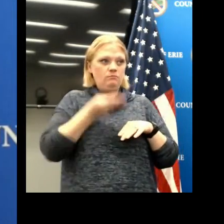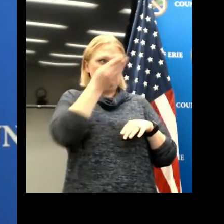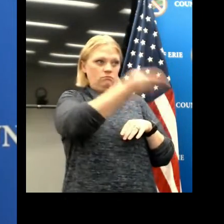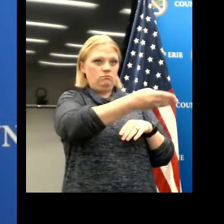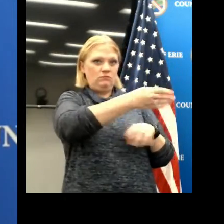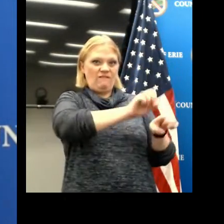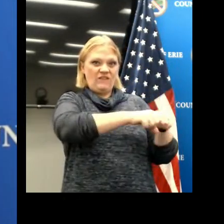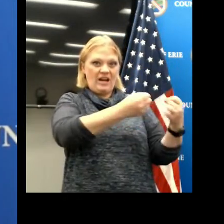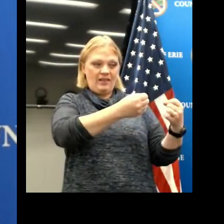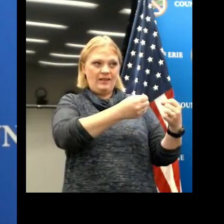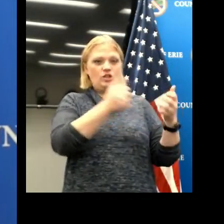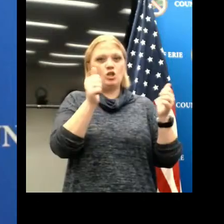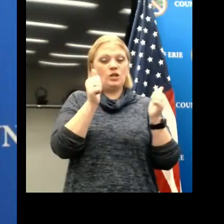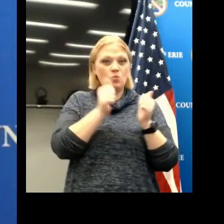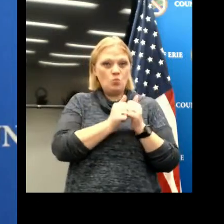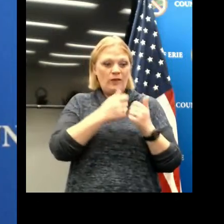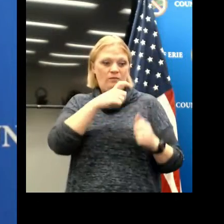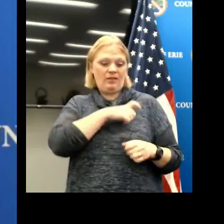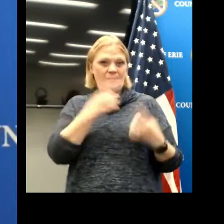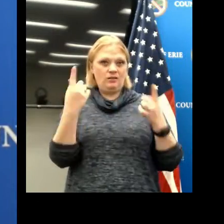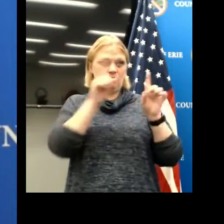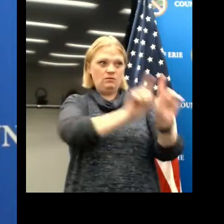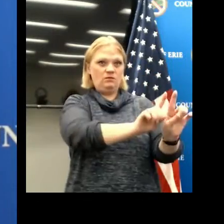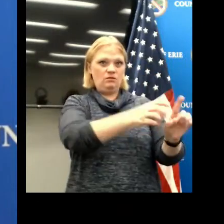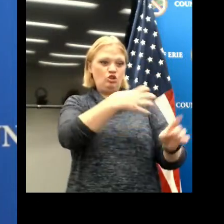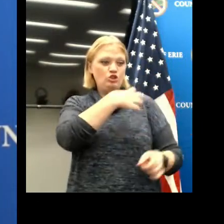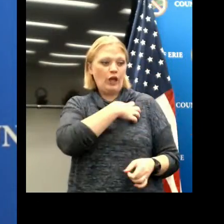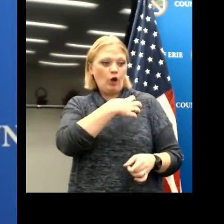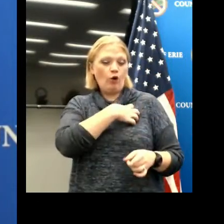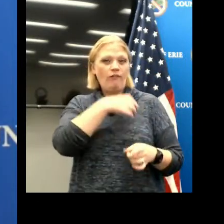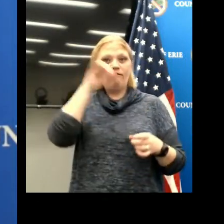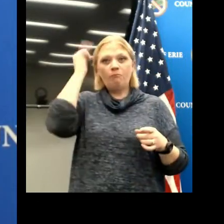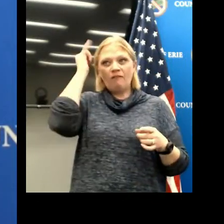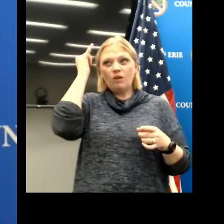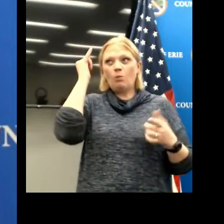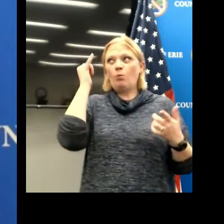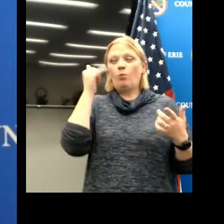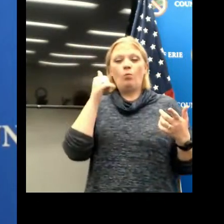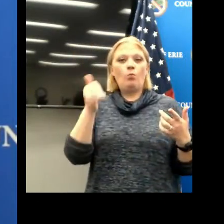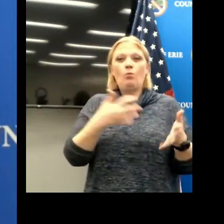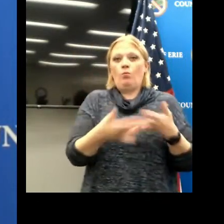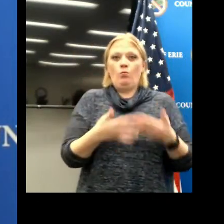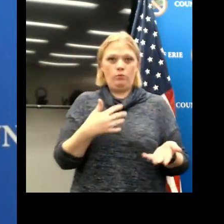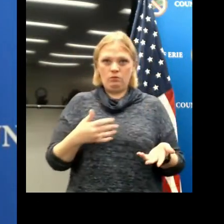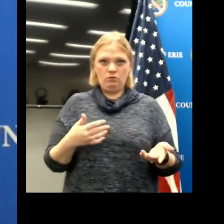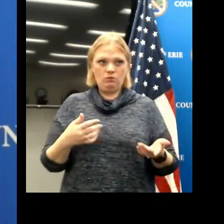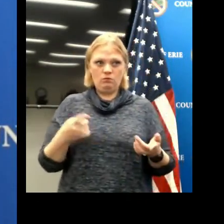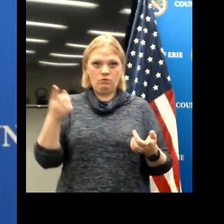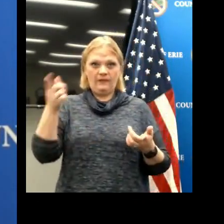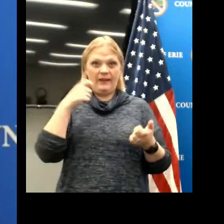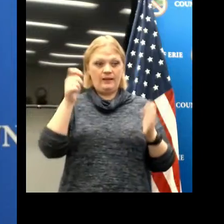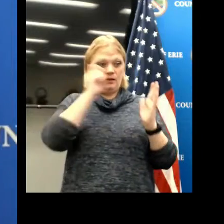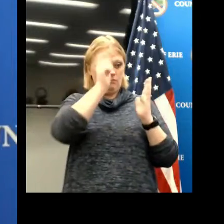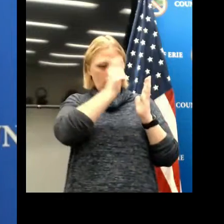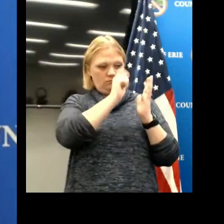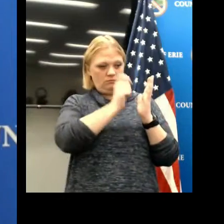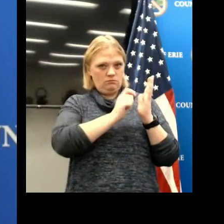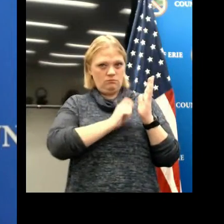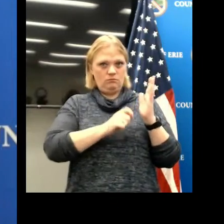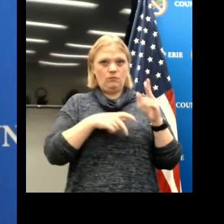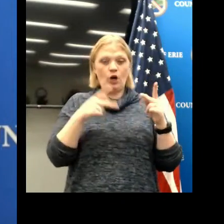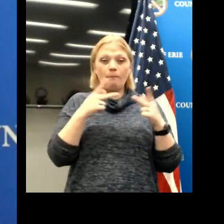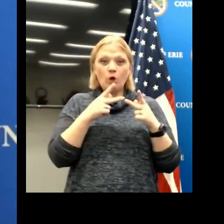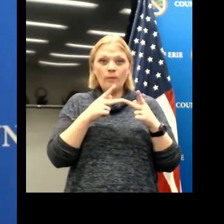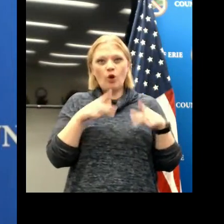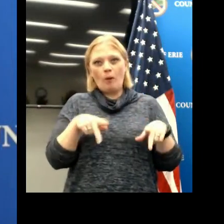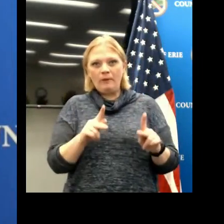do it with a local police department, whether it's the sheriff's office, Buffalo PD, or others. They can write up a permit, they can